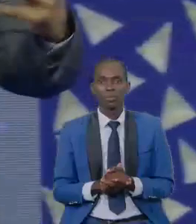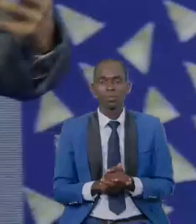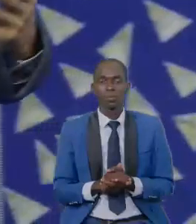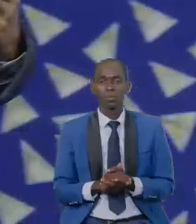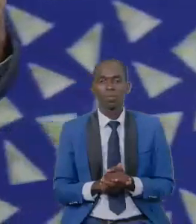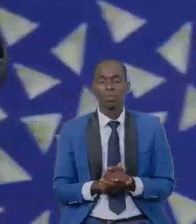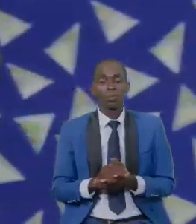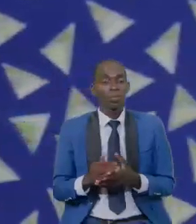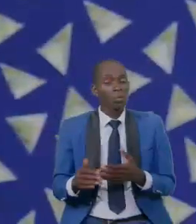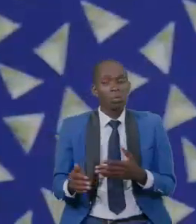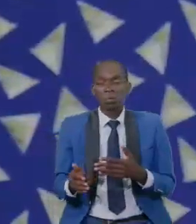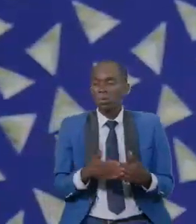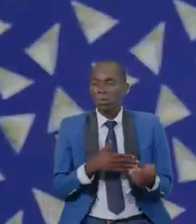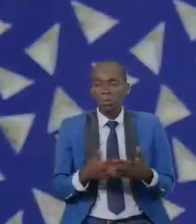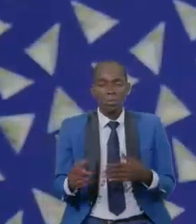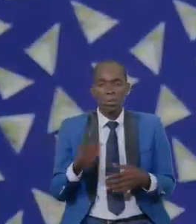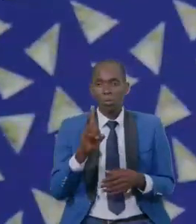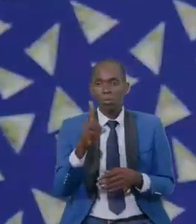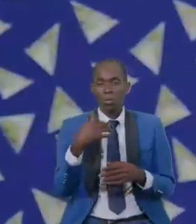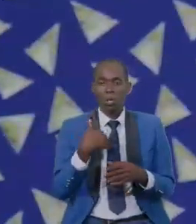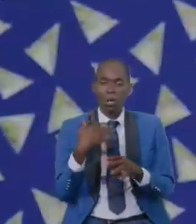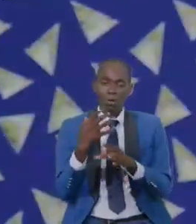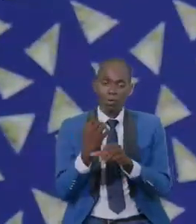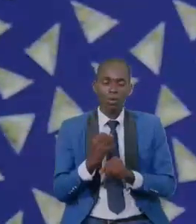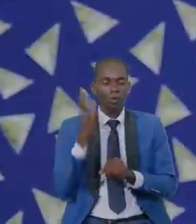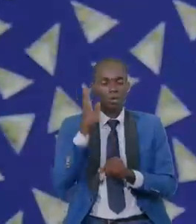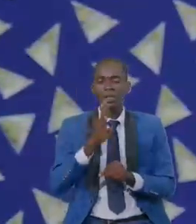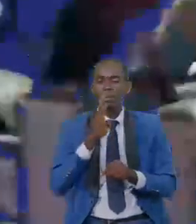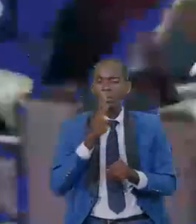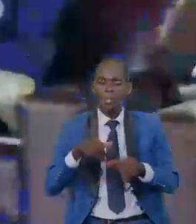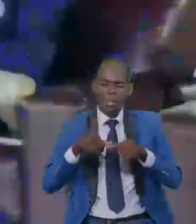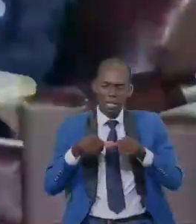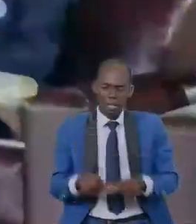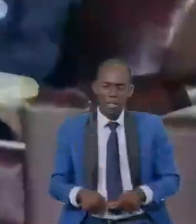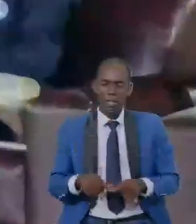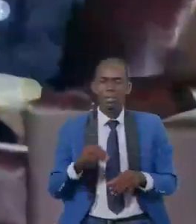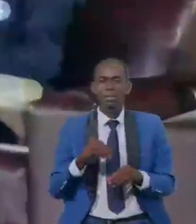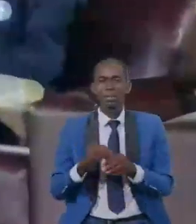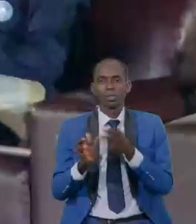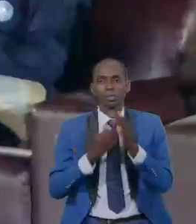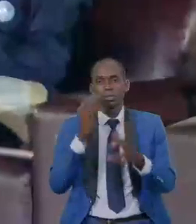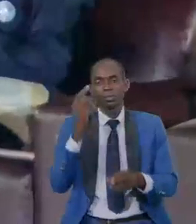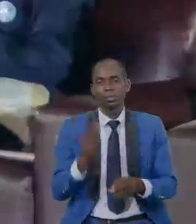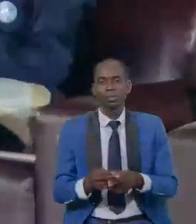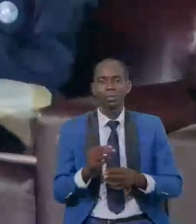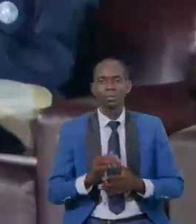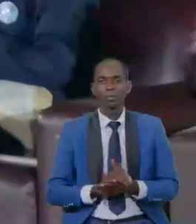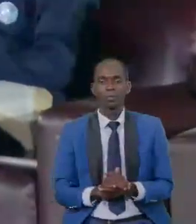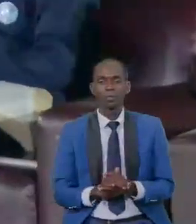Whichever you have got will be permanent in Jesus' name.